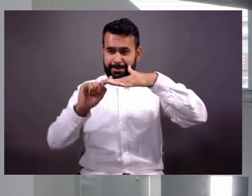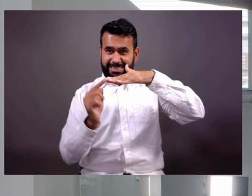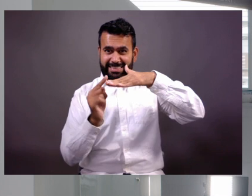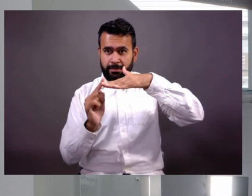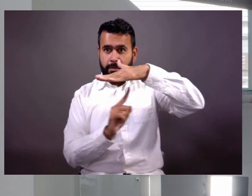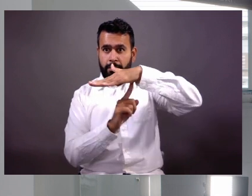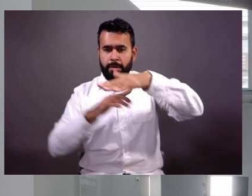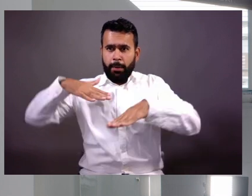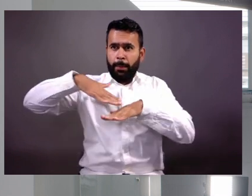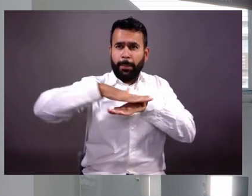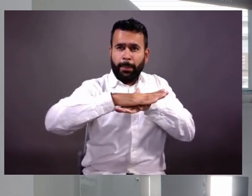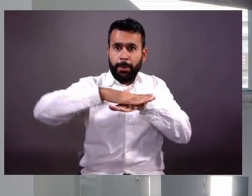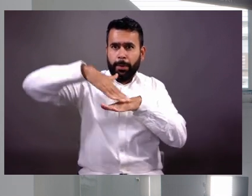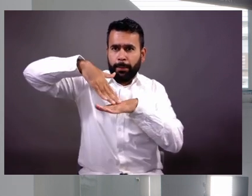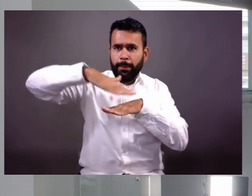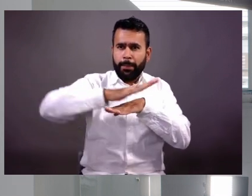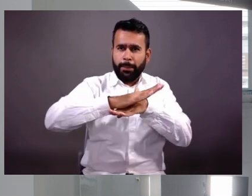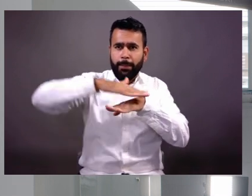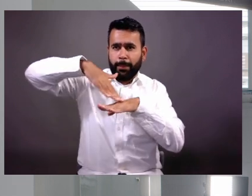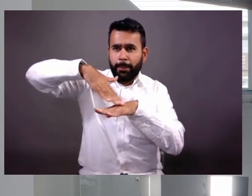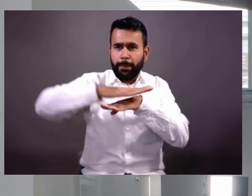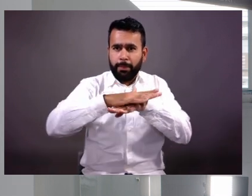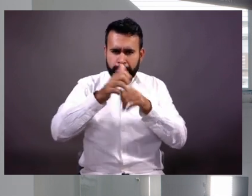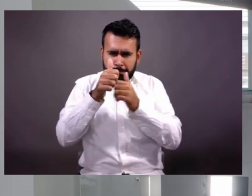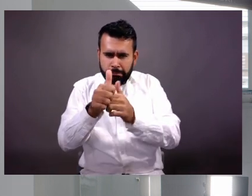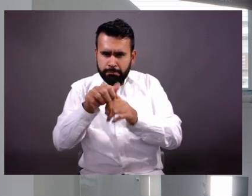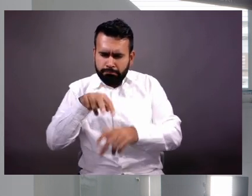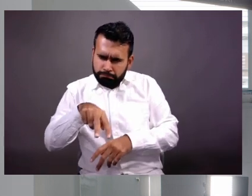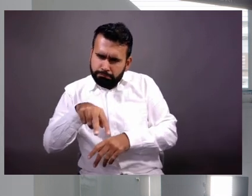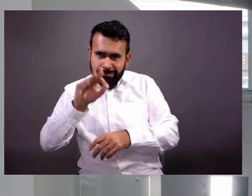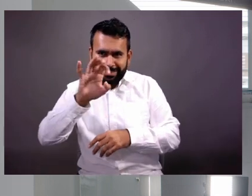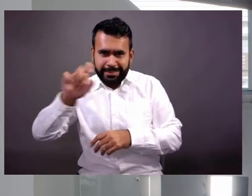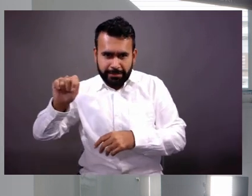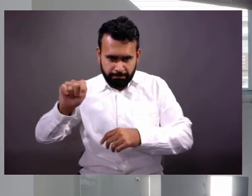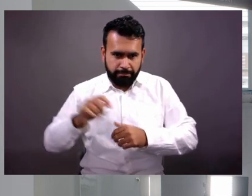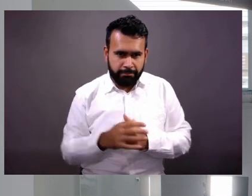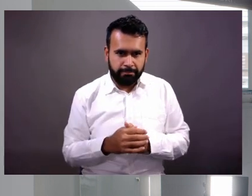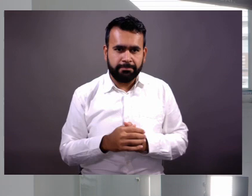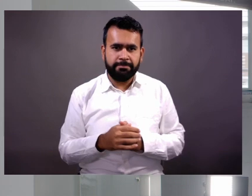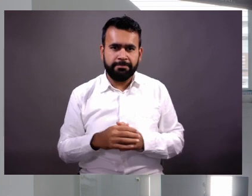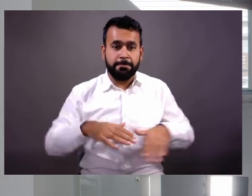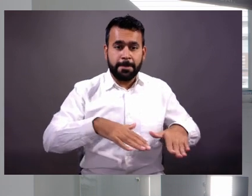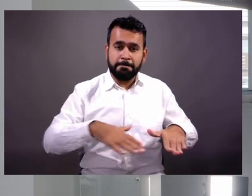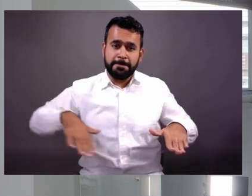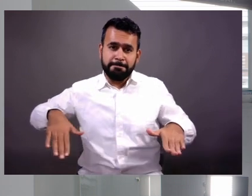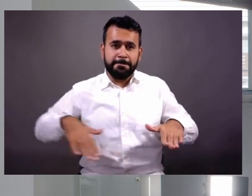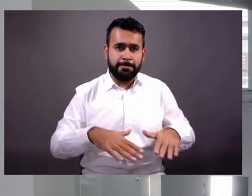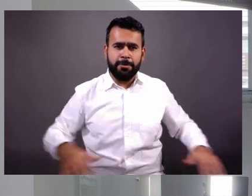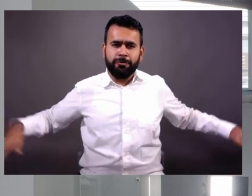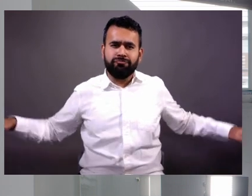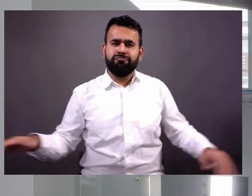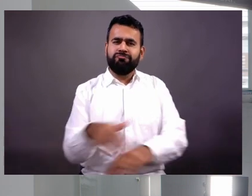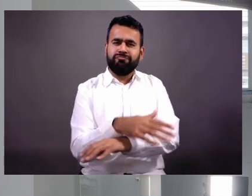heels. So from here, we're crossing 1 and 2, 3